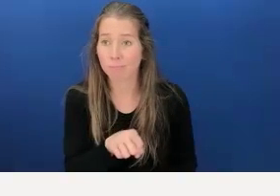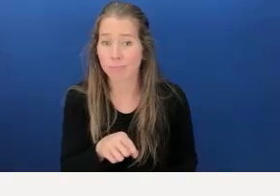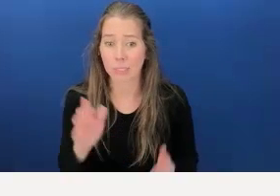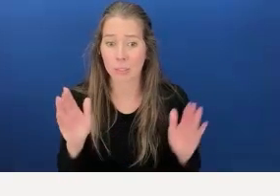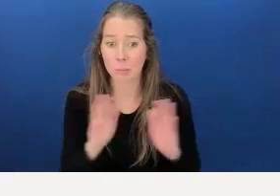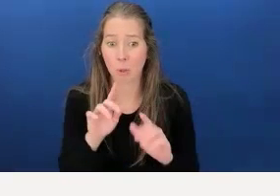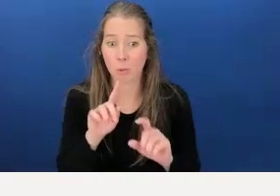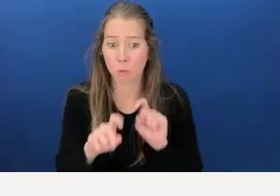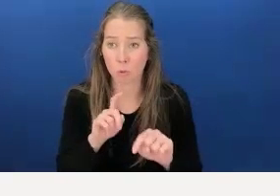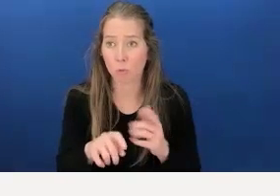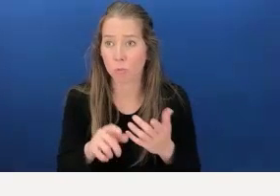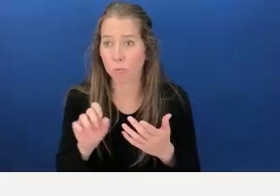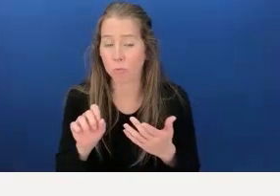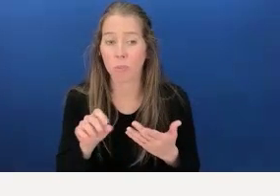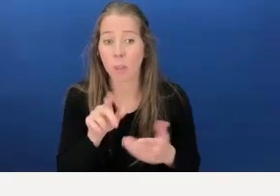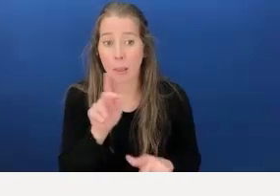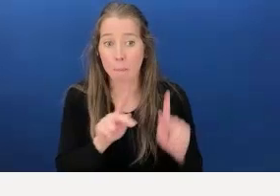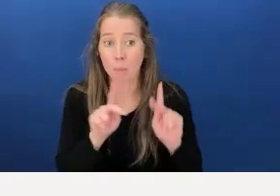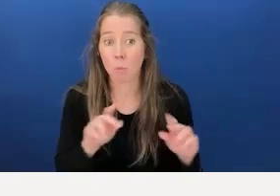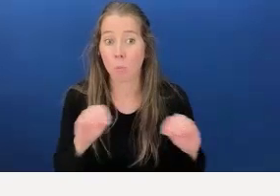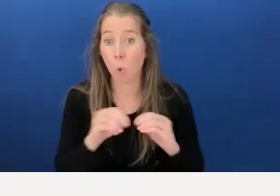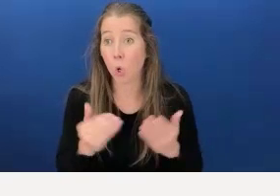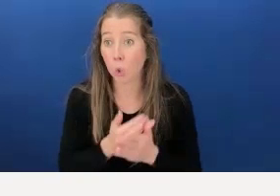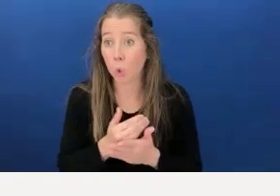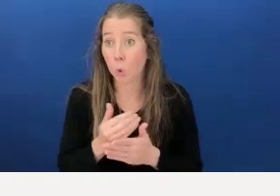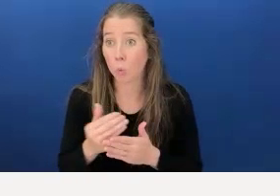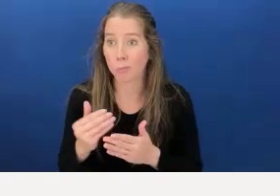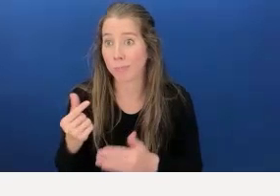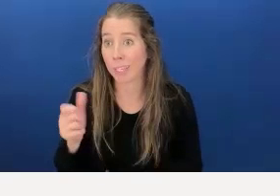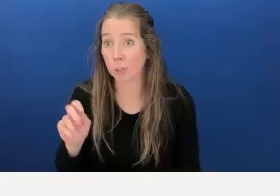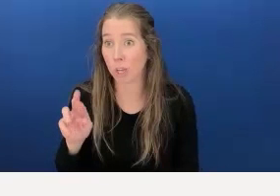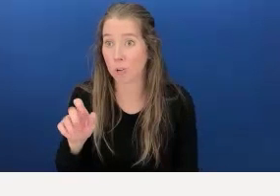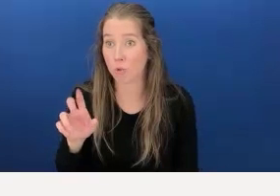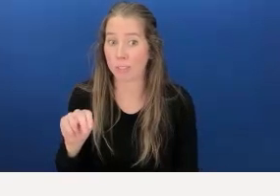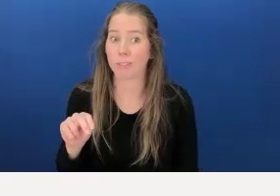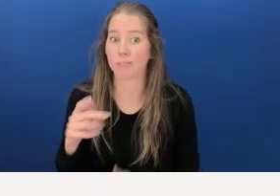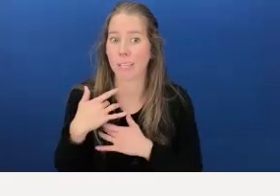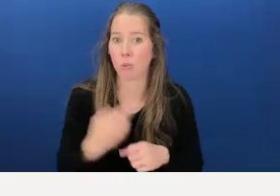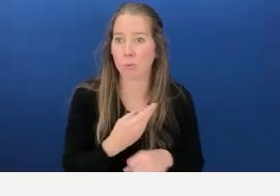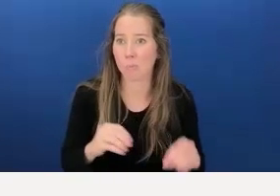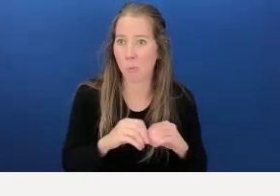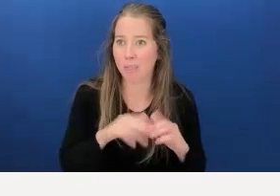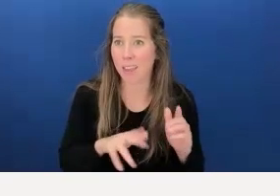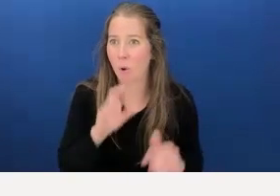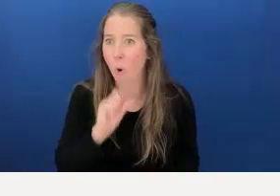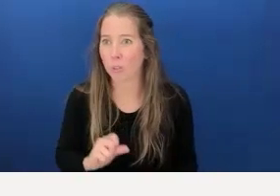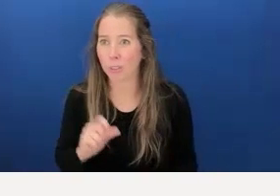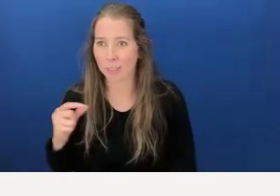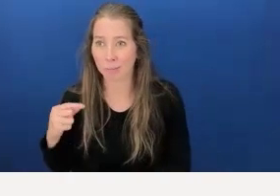that people of the newer generations tend to use it more than the older generations, which is, I found that kind